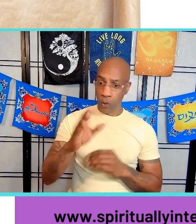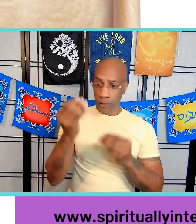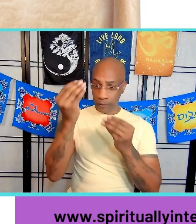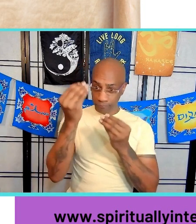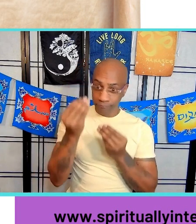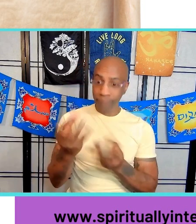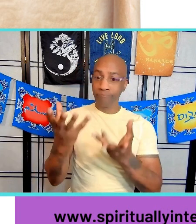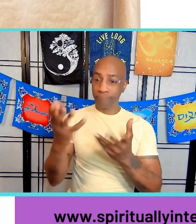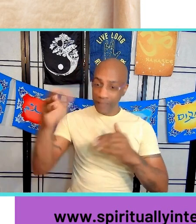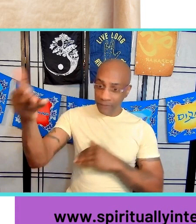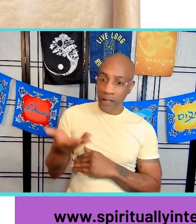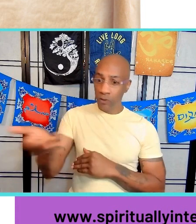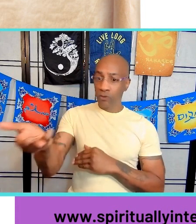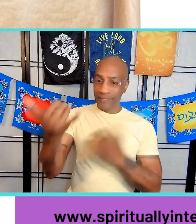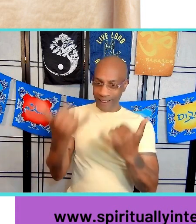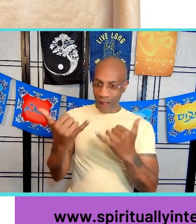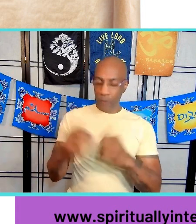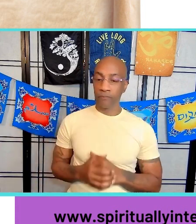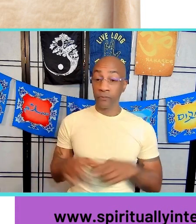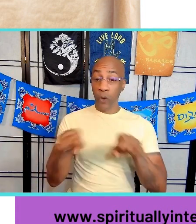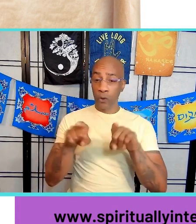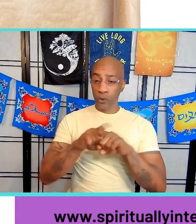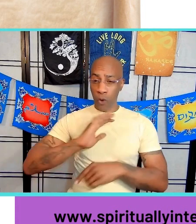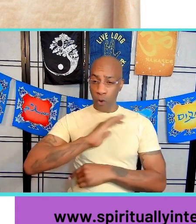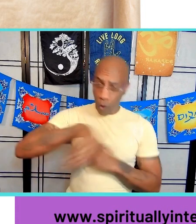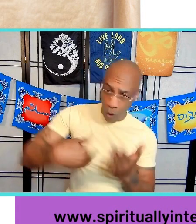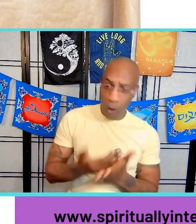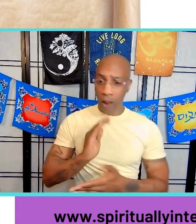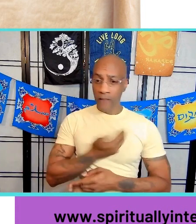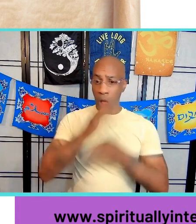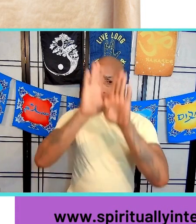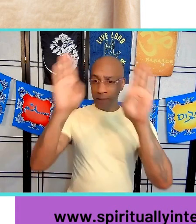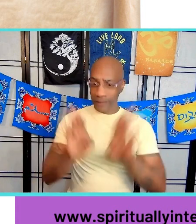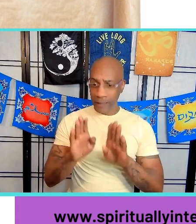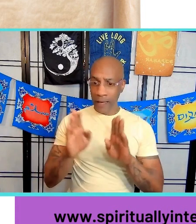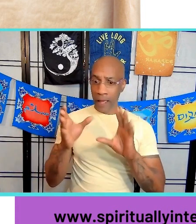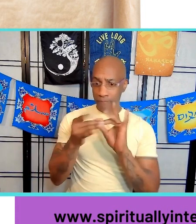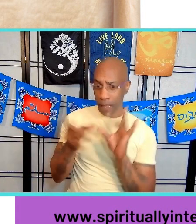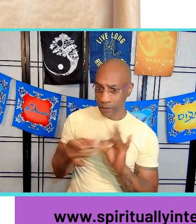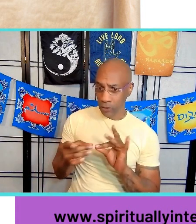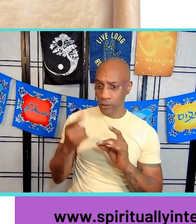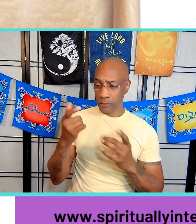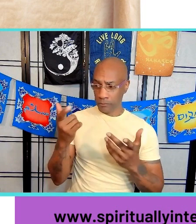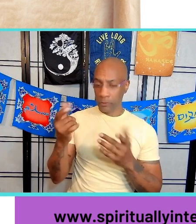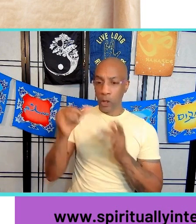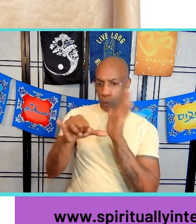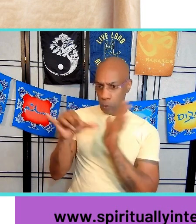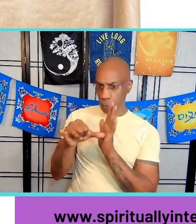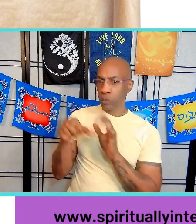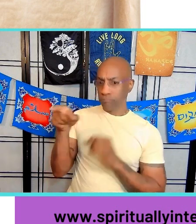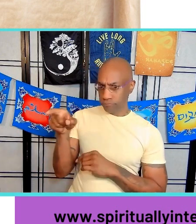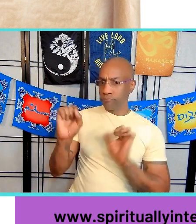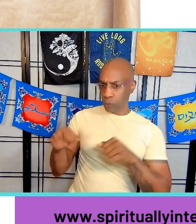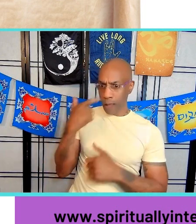so. This is your invitation now. Also, did you know that all of our Sunday messages are archived on